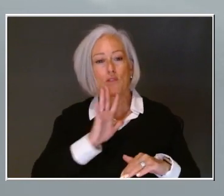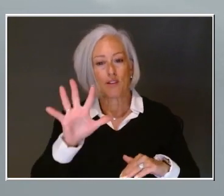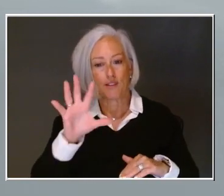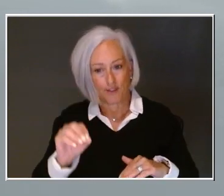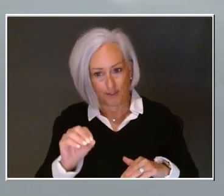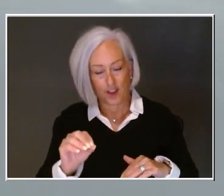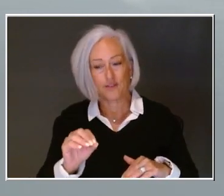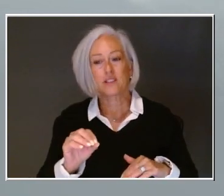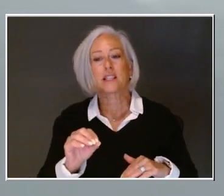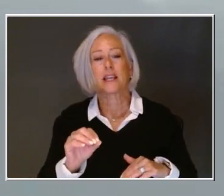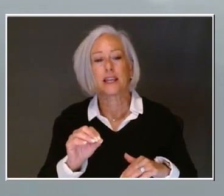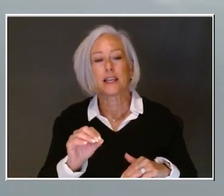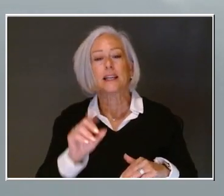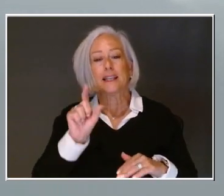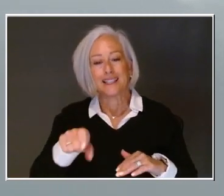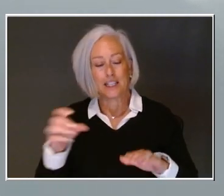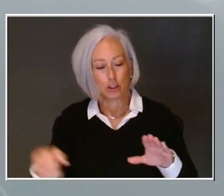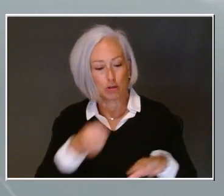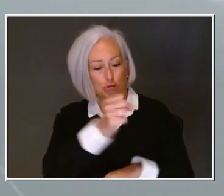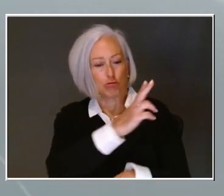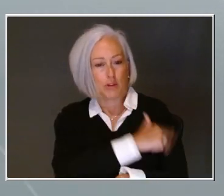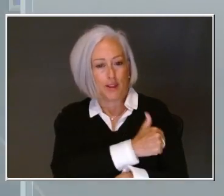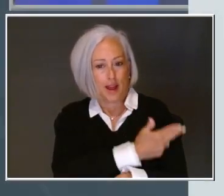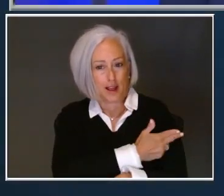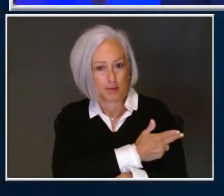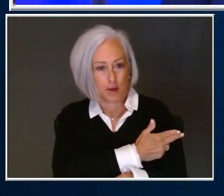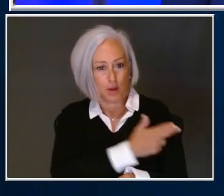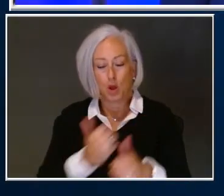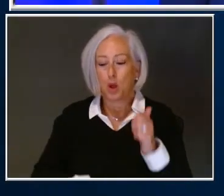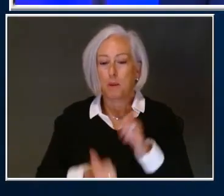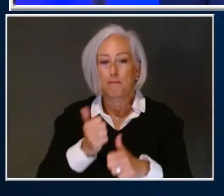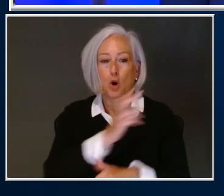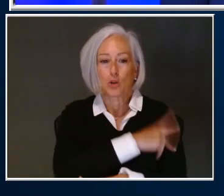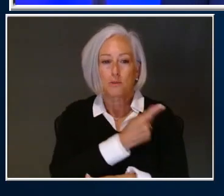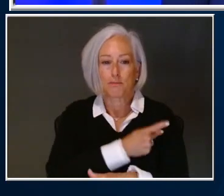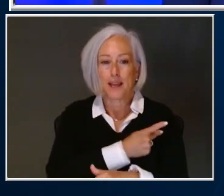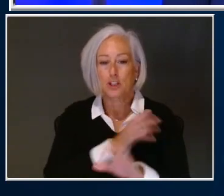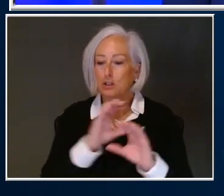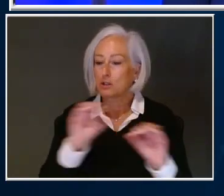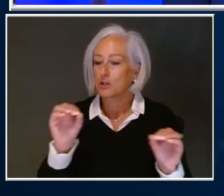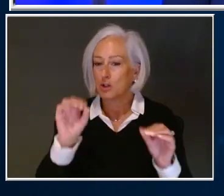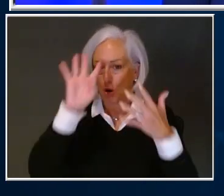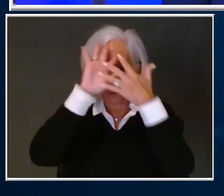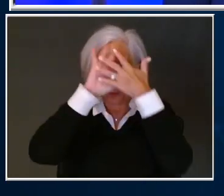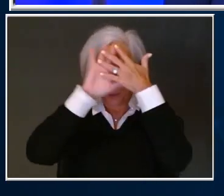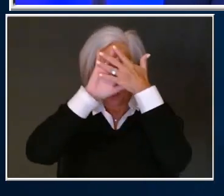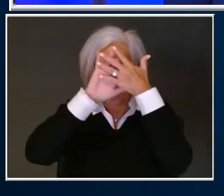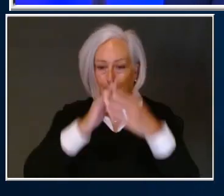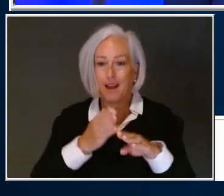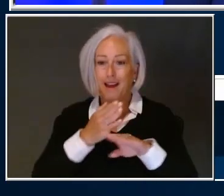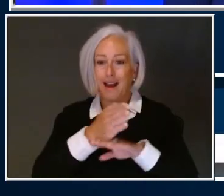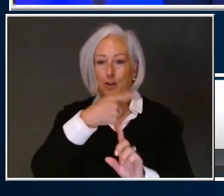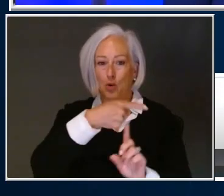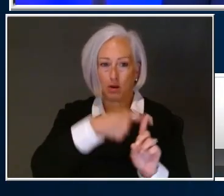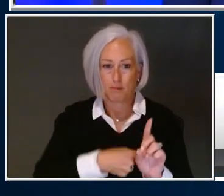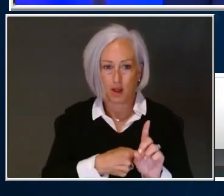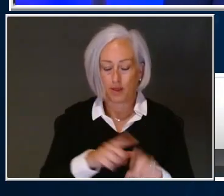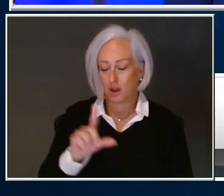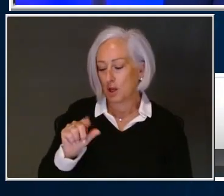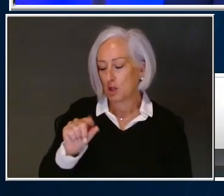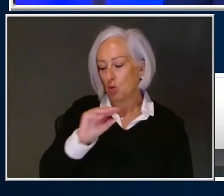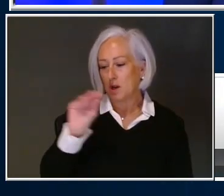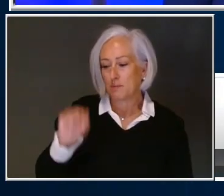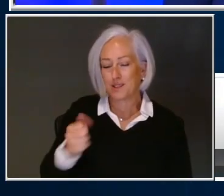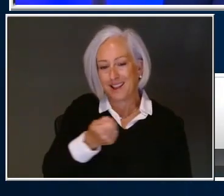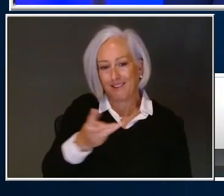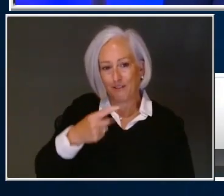Most patients had no brain fog after 1 month. 20% had it last just a few months, but 10%